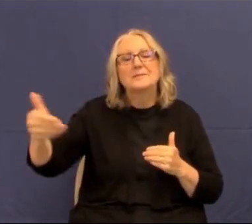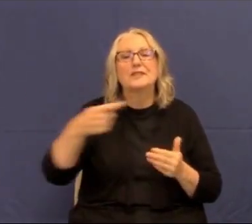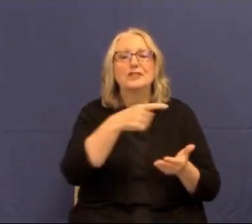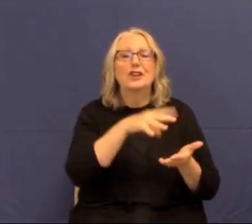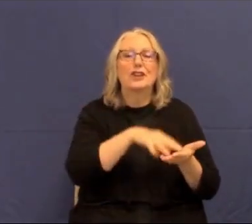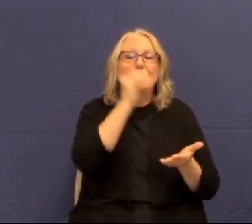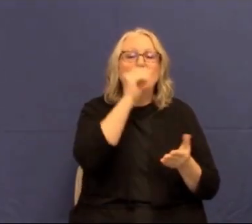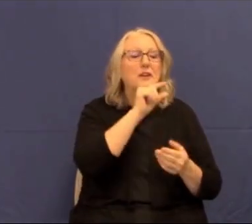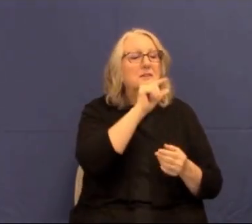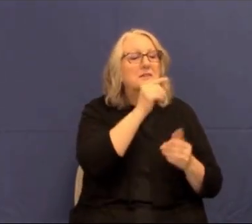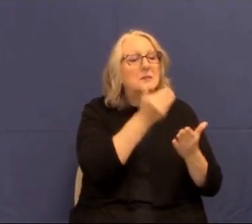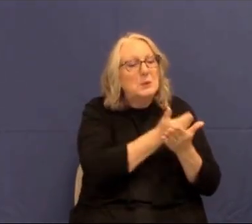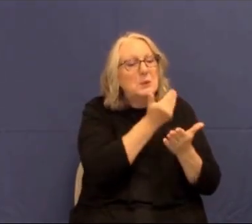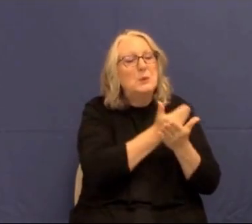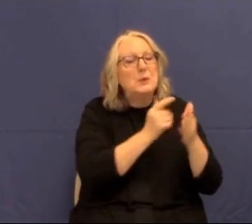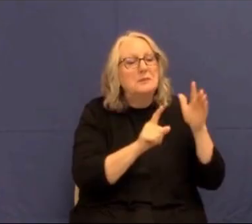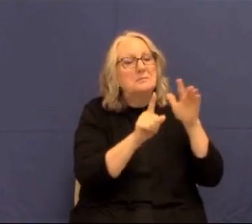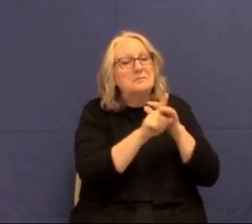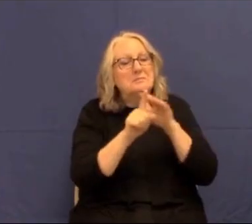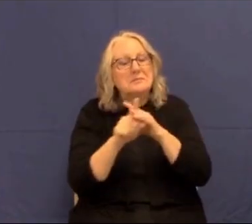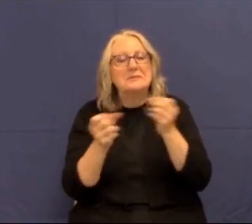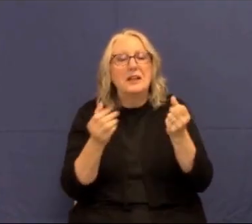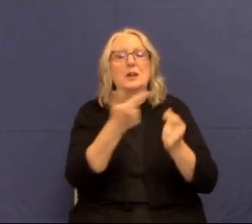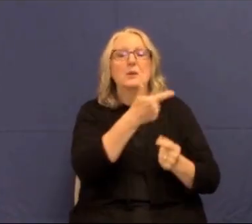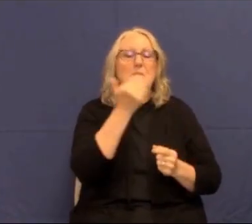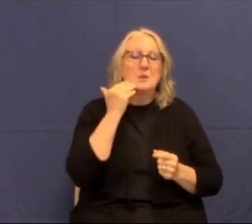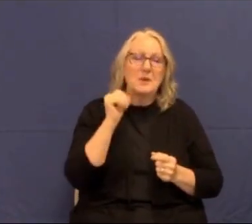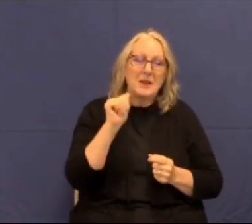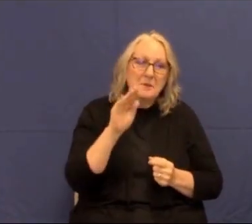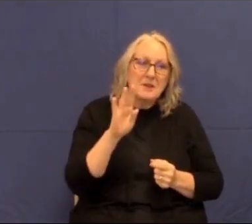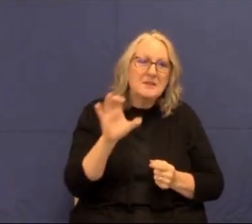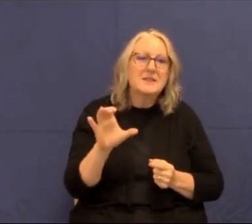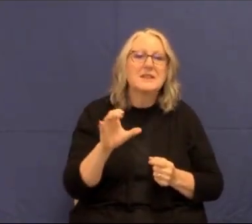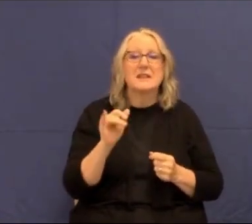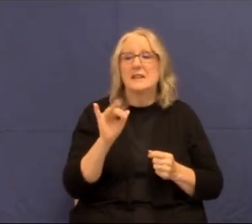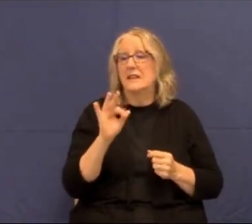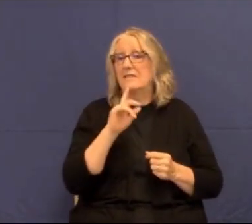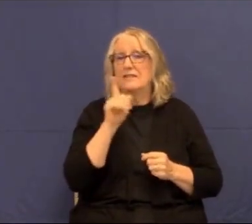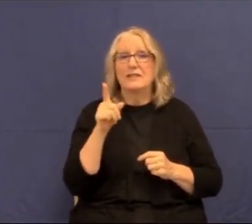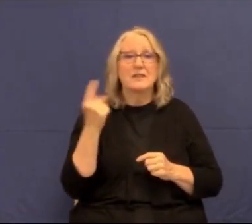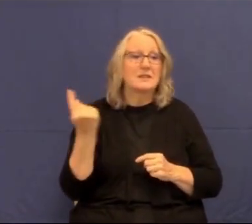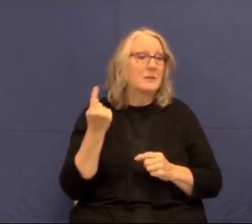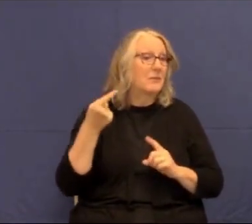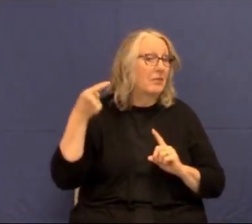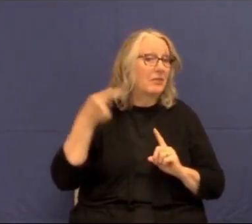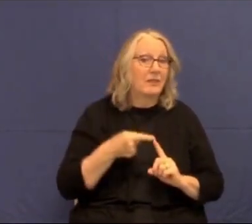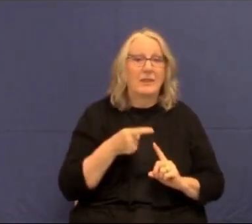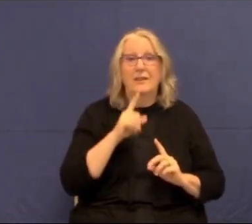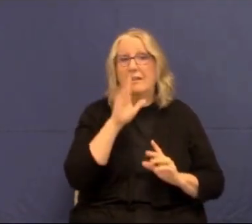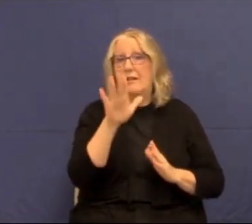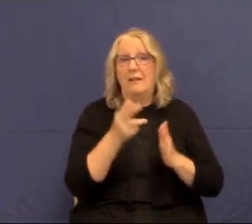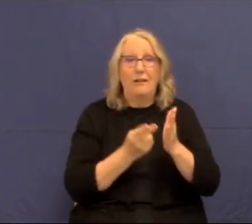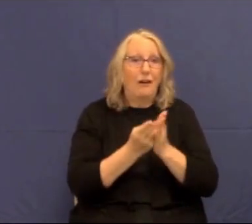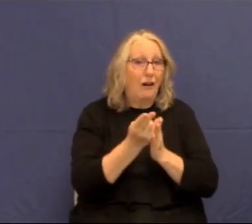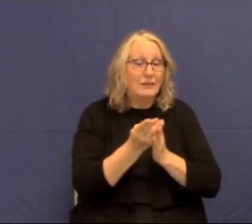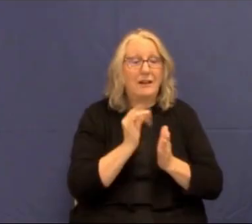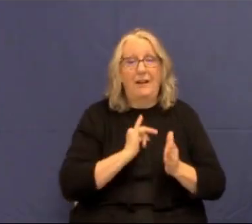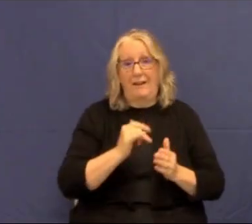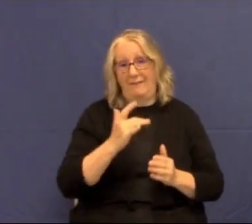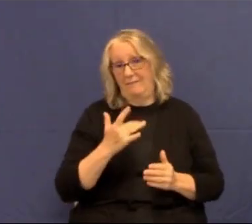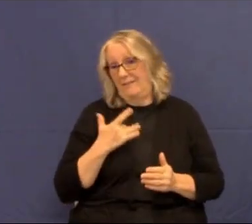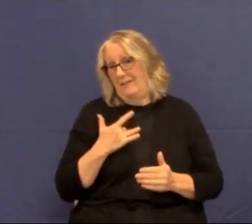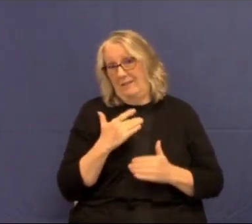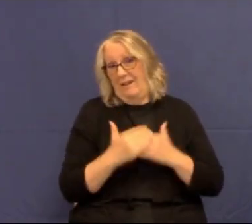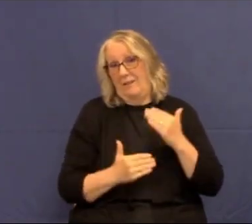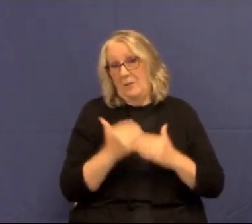every now and then she's learning pieces of new signs, and she knows the alphabet, and so if it really comes down to it, I